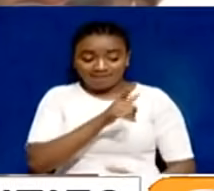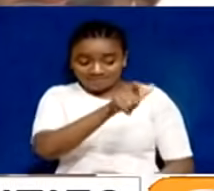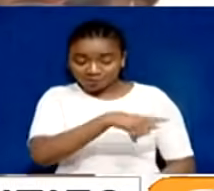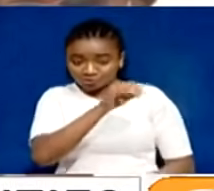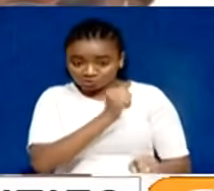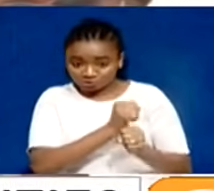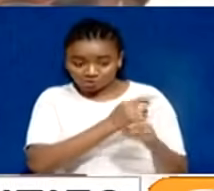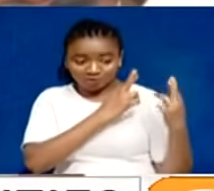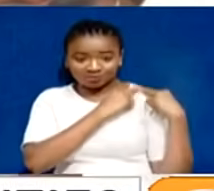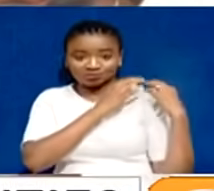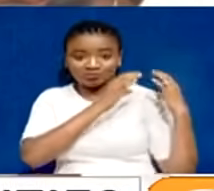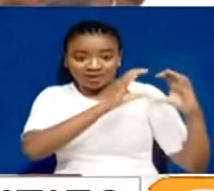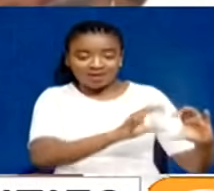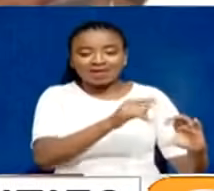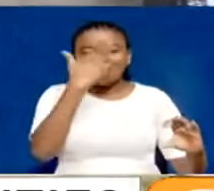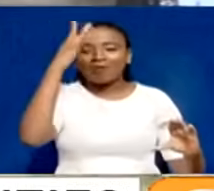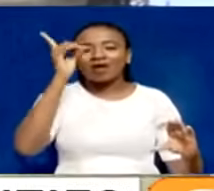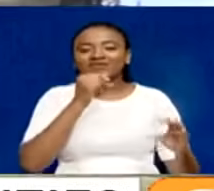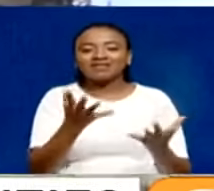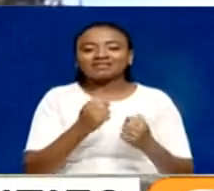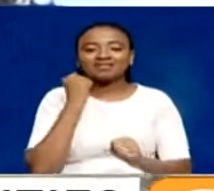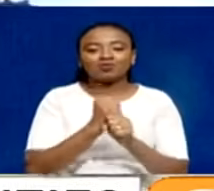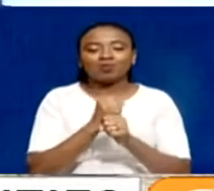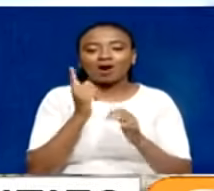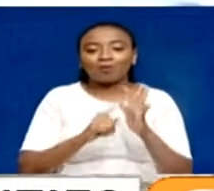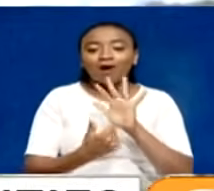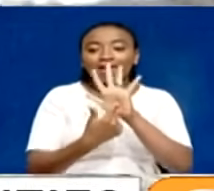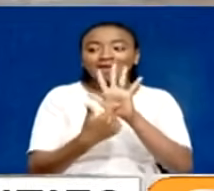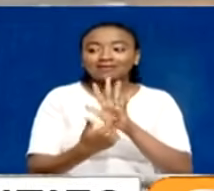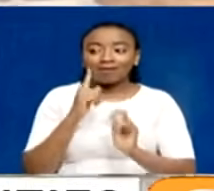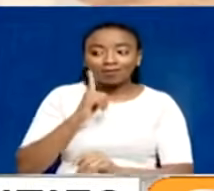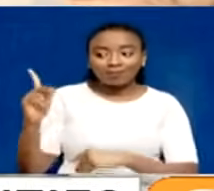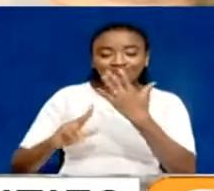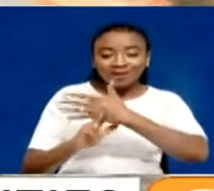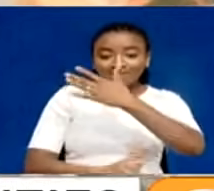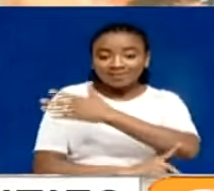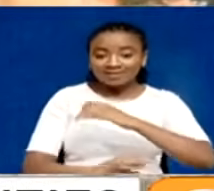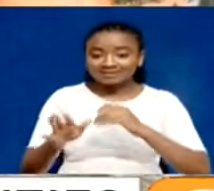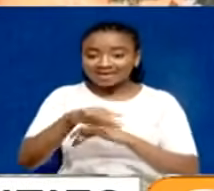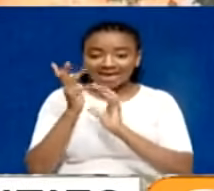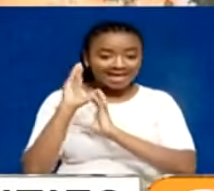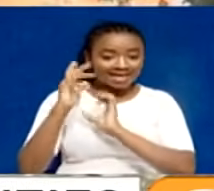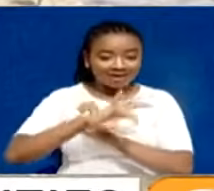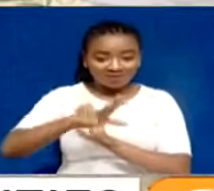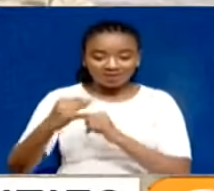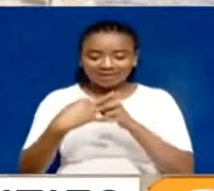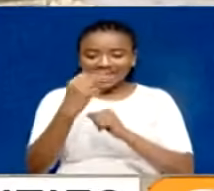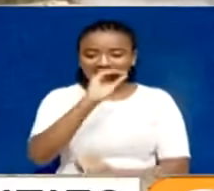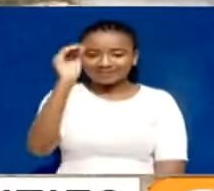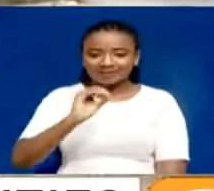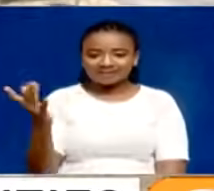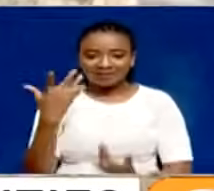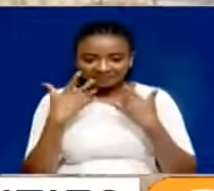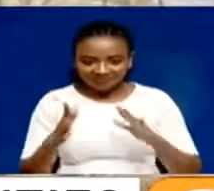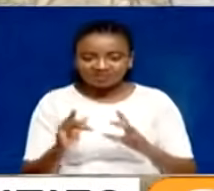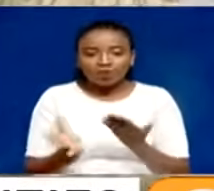aware about what needs to be done. Baricho Bridge in Kilifi County is said to be 80% complete. It is said